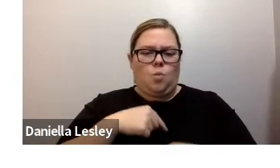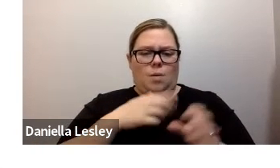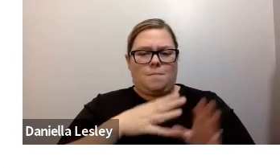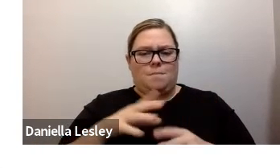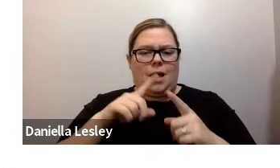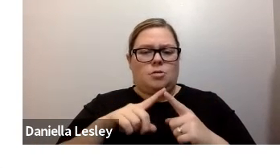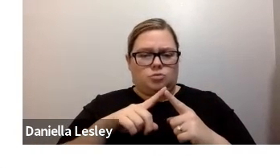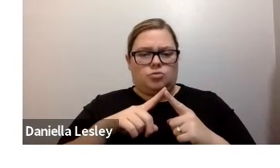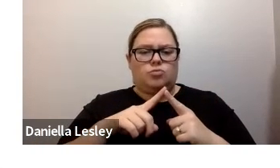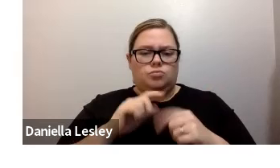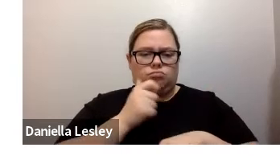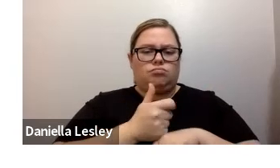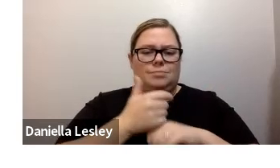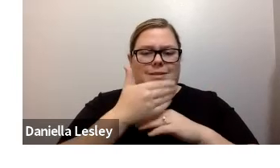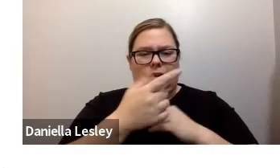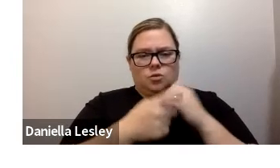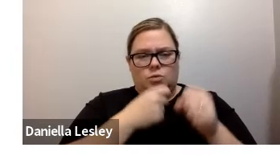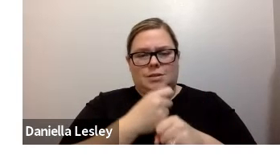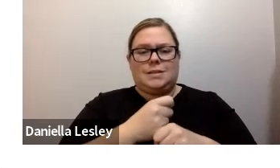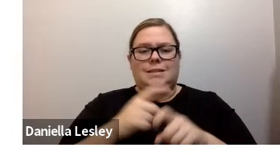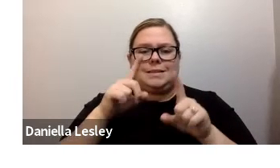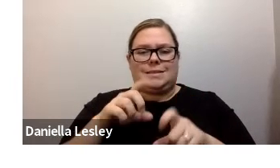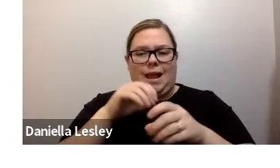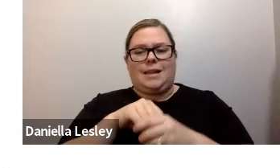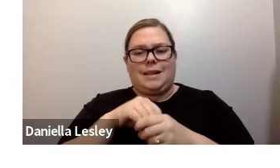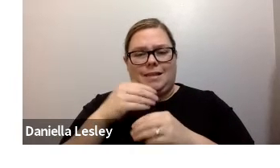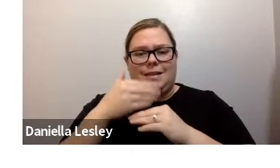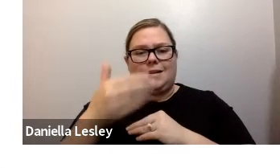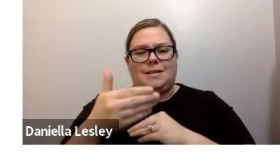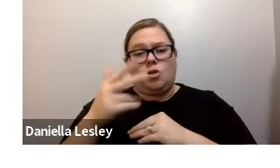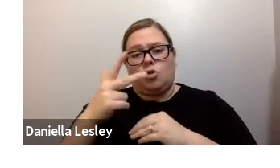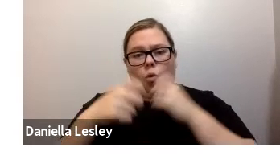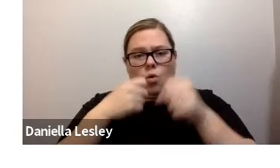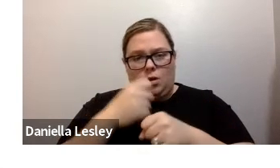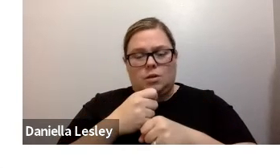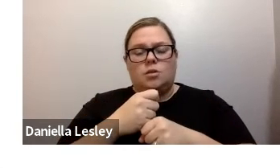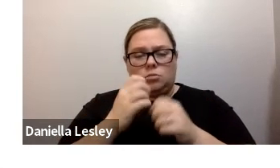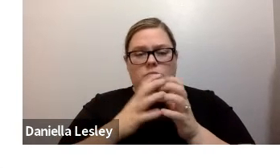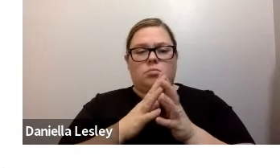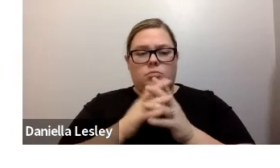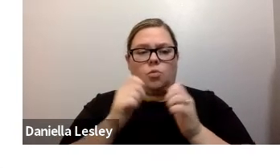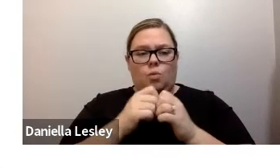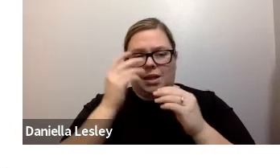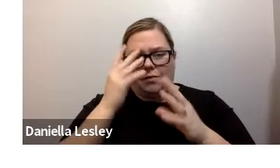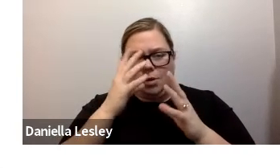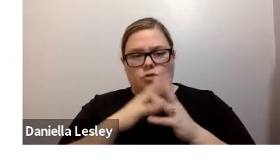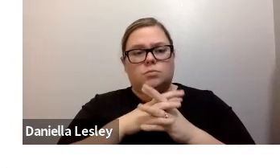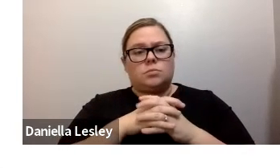in the coming year and test it in the third year in individuals with disabilities in the community. Next slide,